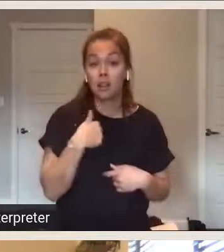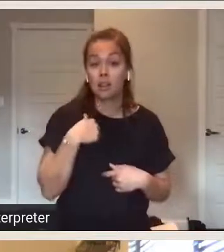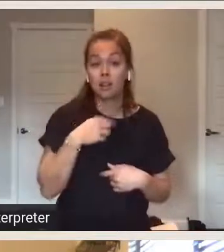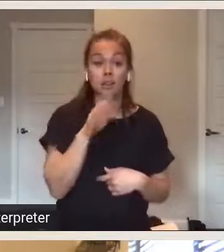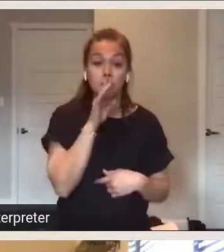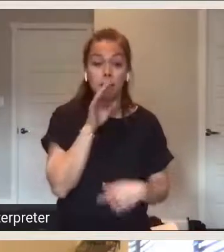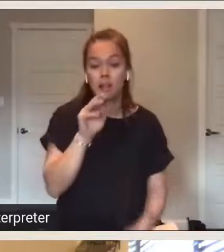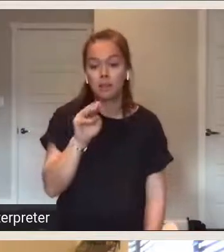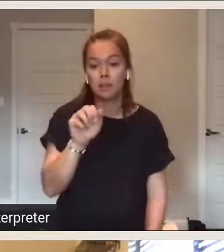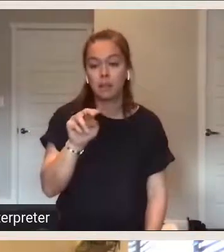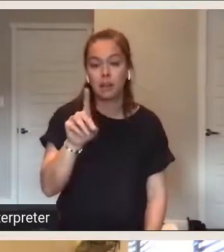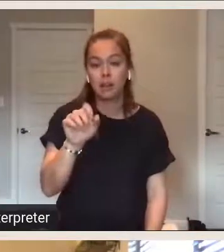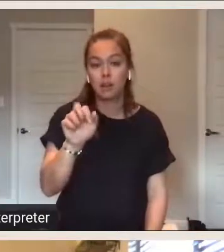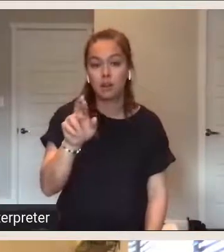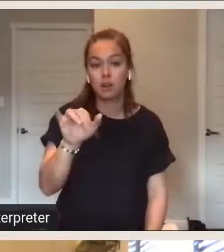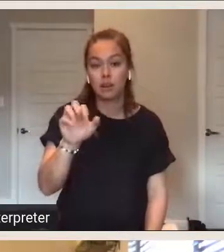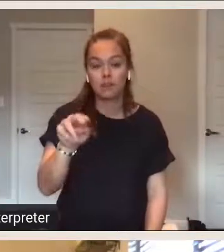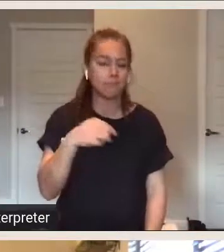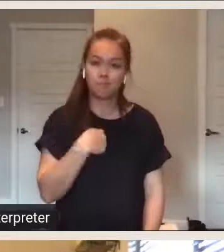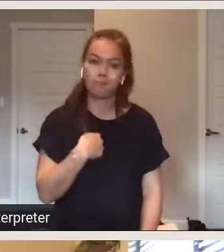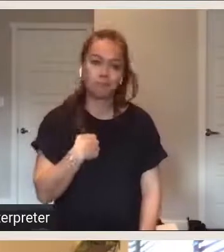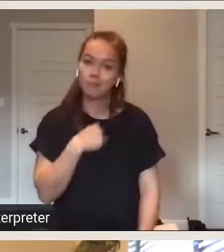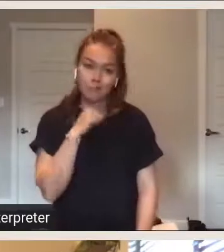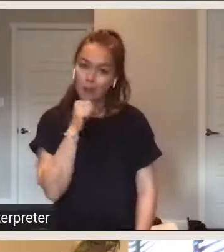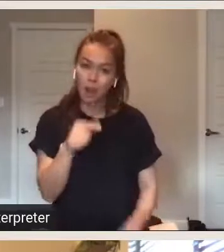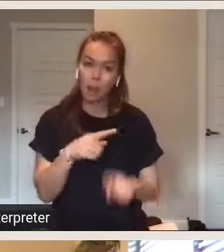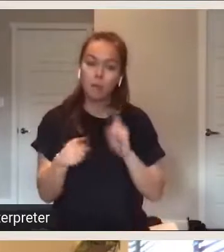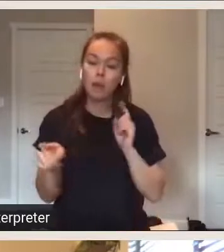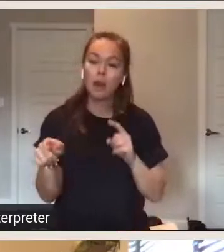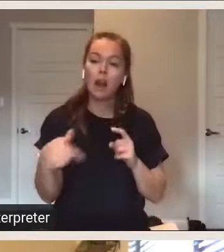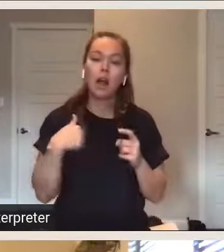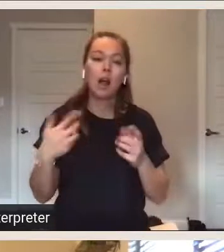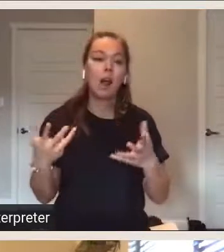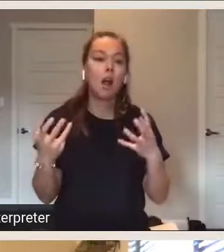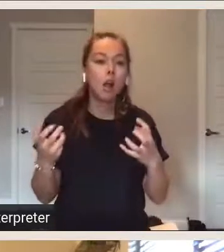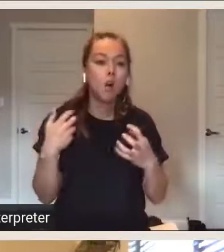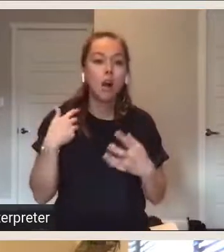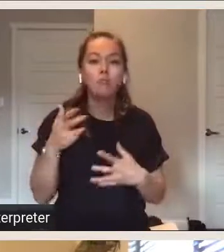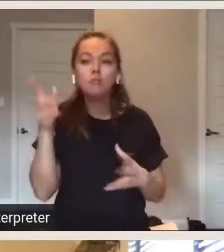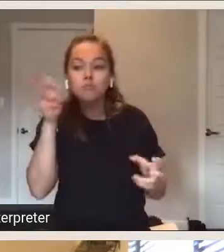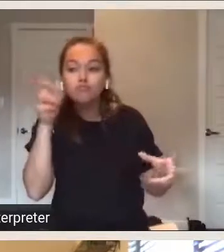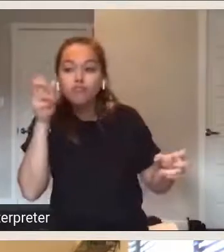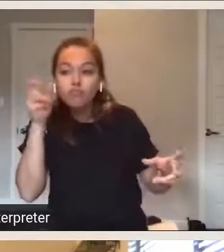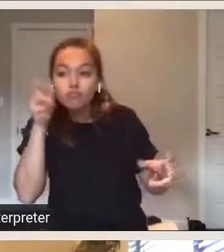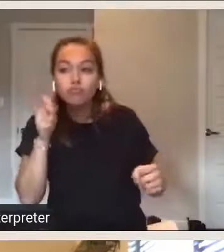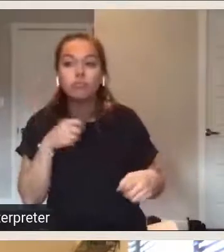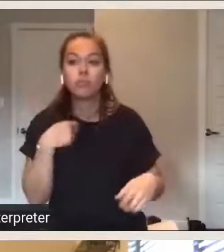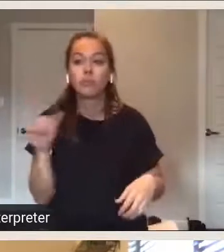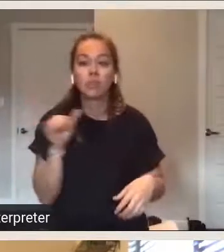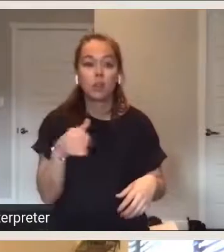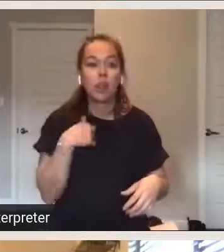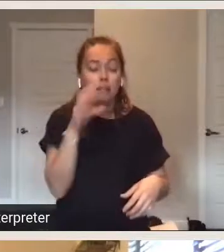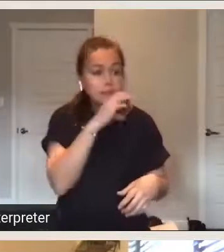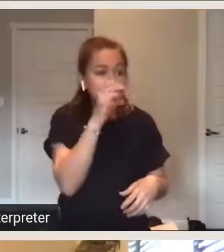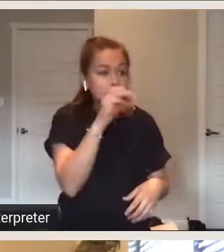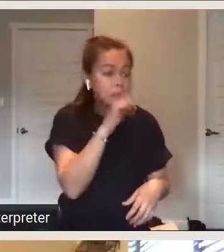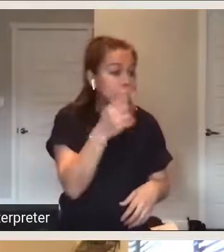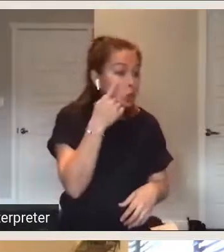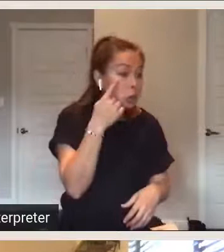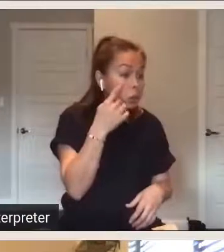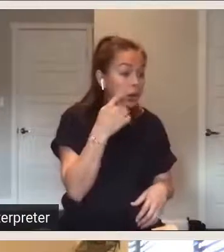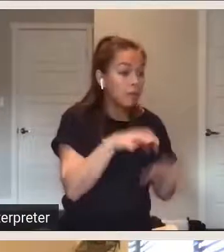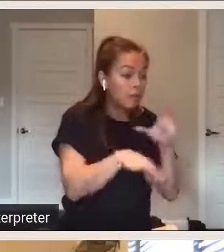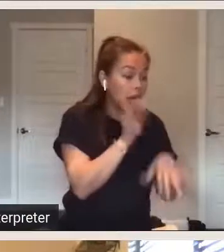like karaoke videos of the song with pinyin so I could like learn myself, and I'm still trying to learn